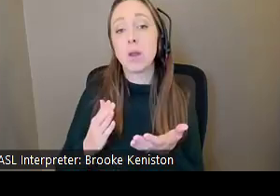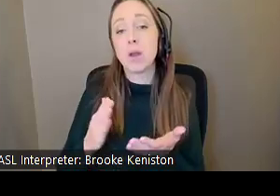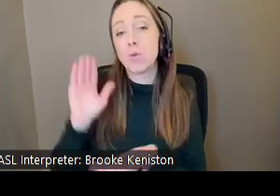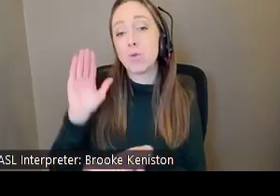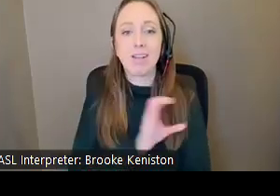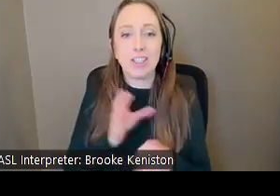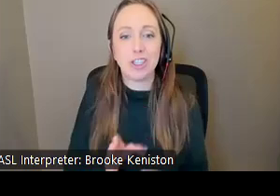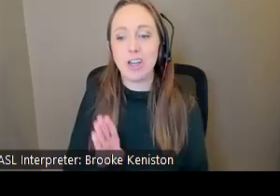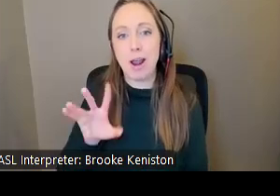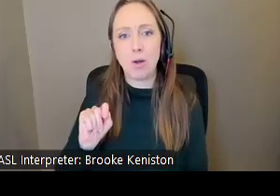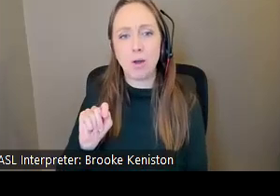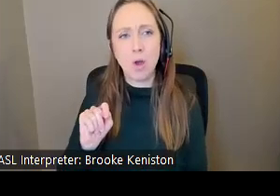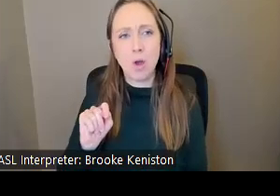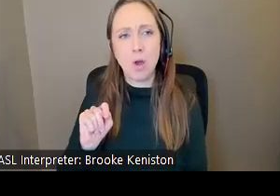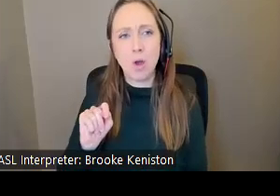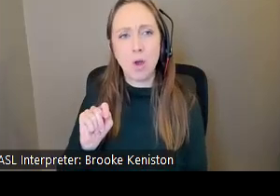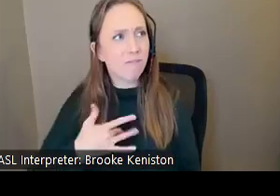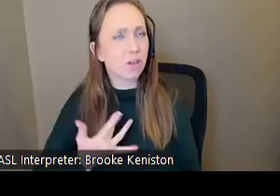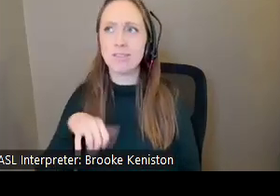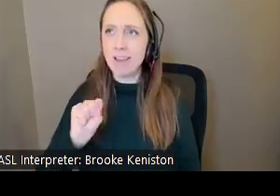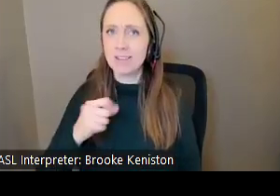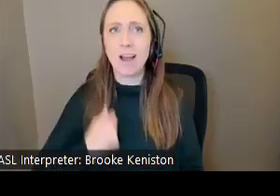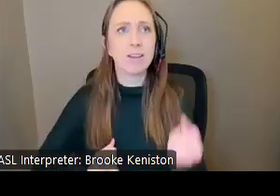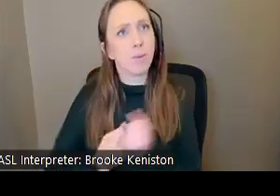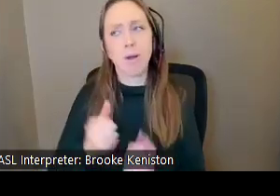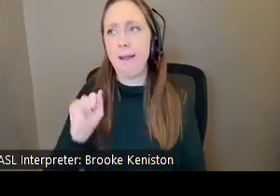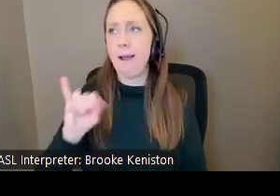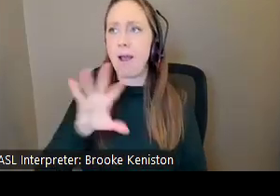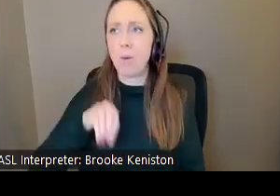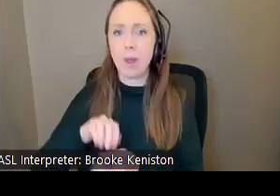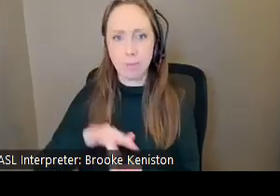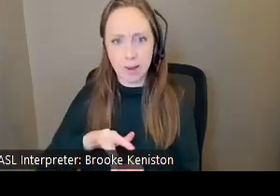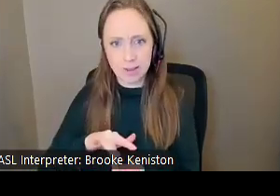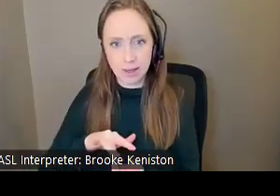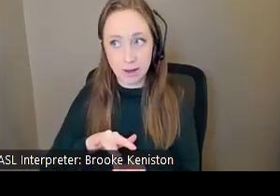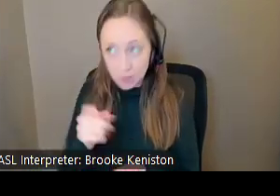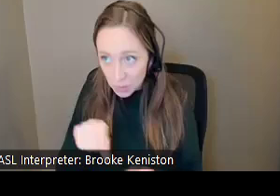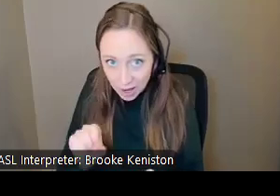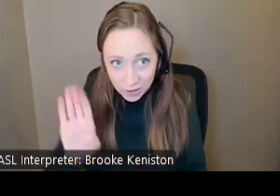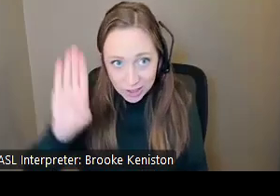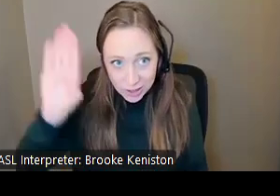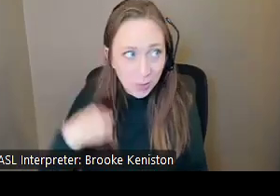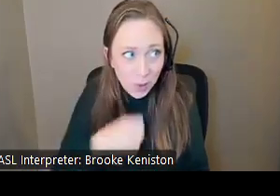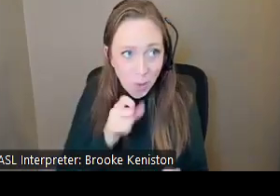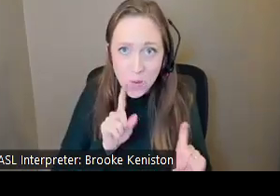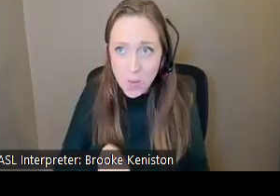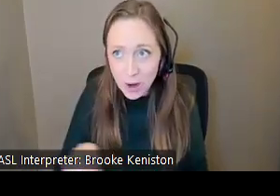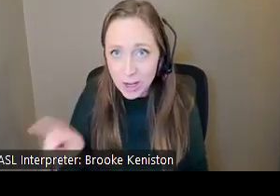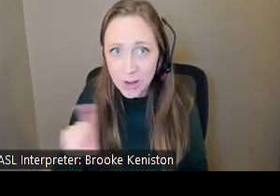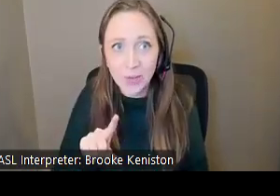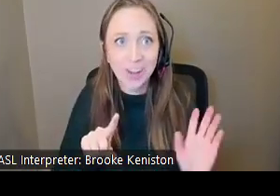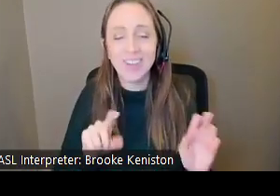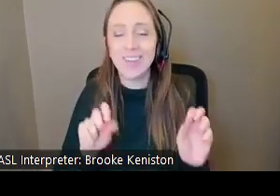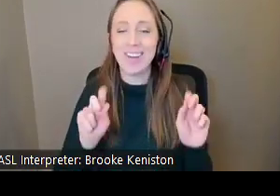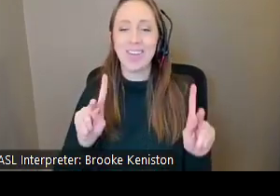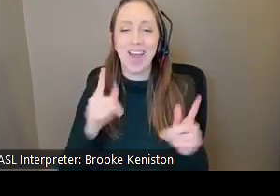how many of you are thinking like, yes, medicine? No one's going to report you, so this is good. Okay,